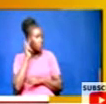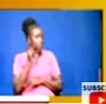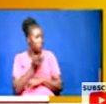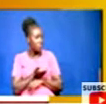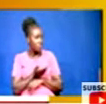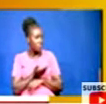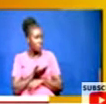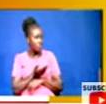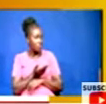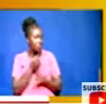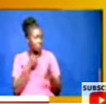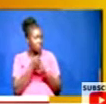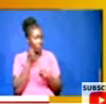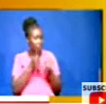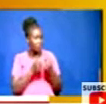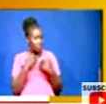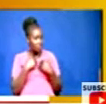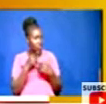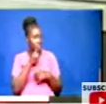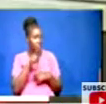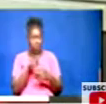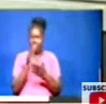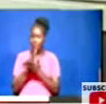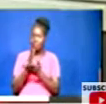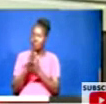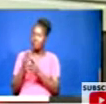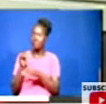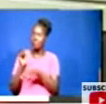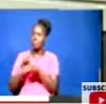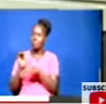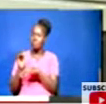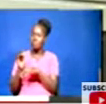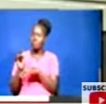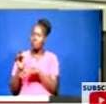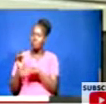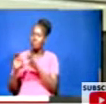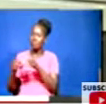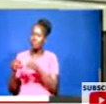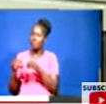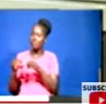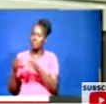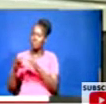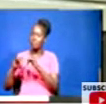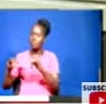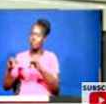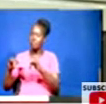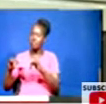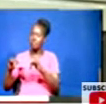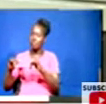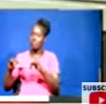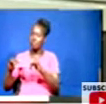What impact has this had? Definitely, it has affected agriculture, space for agricultural